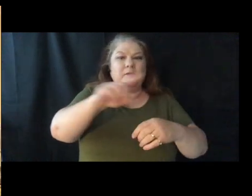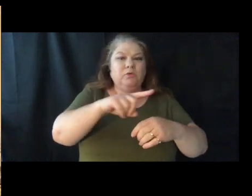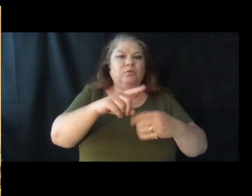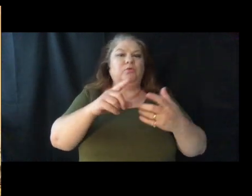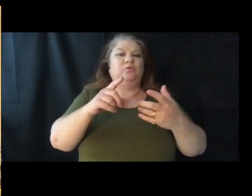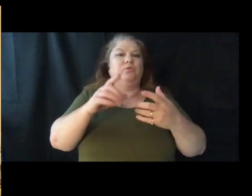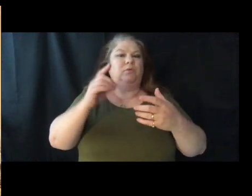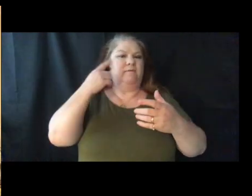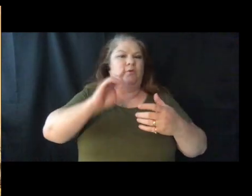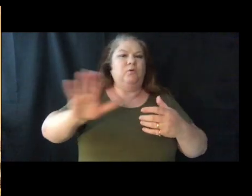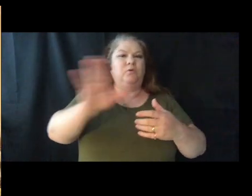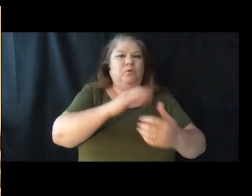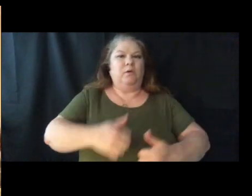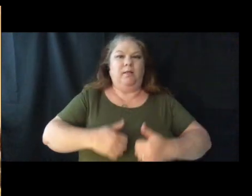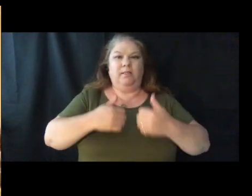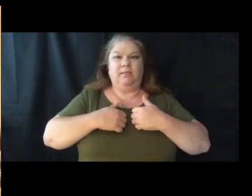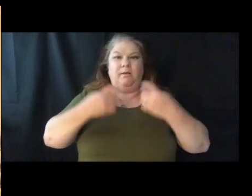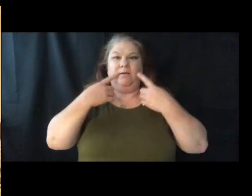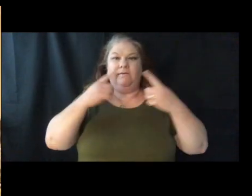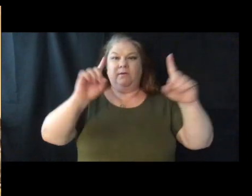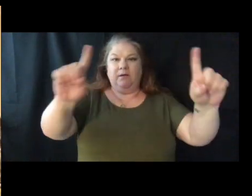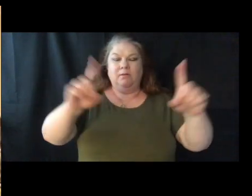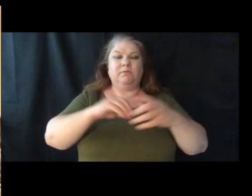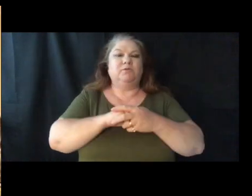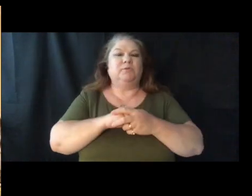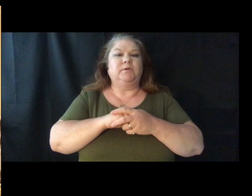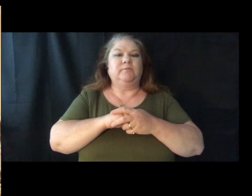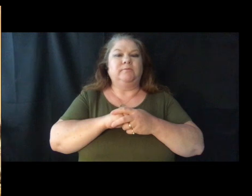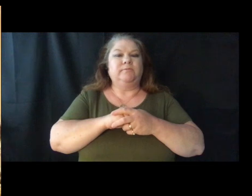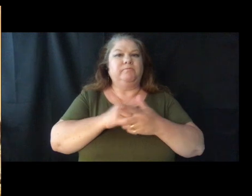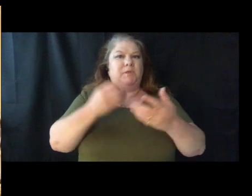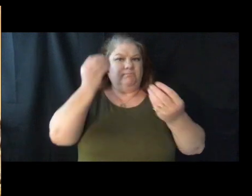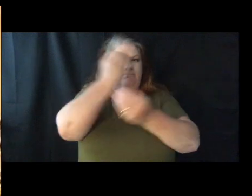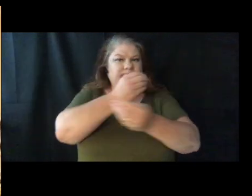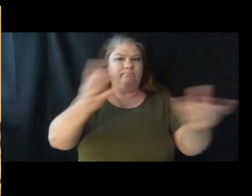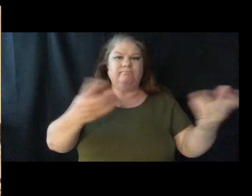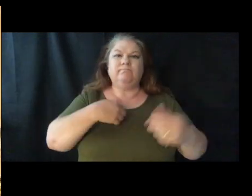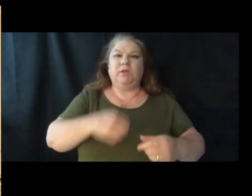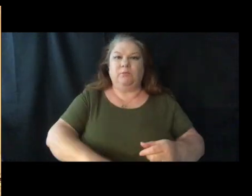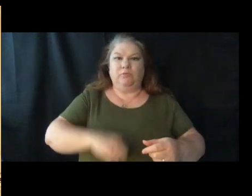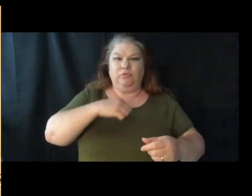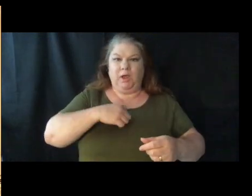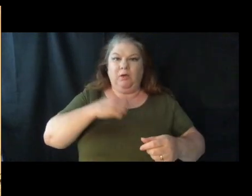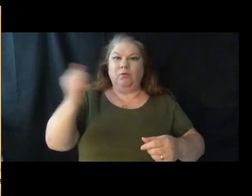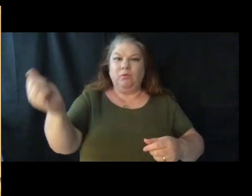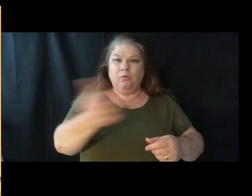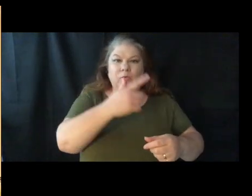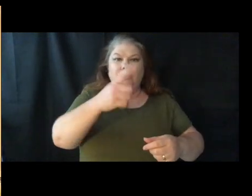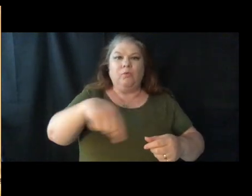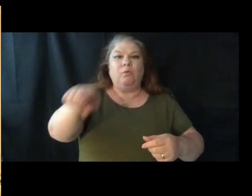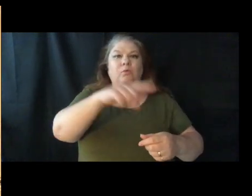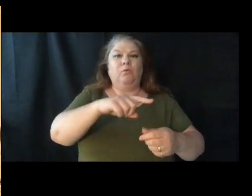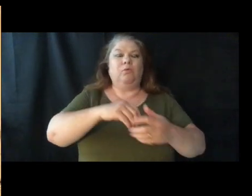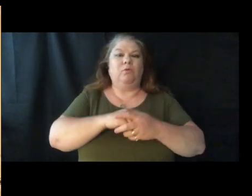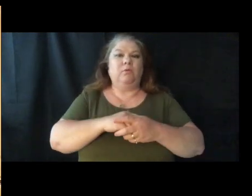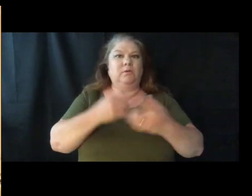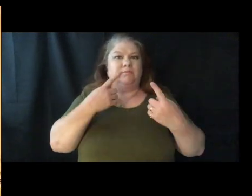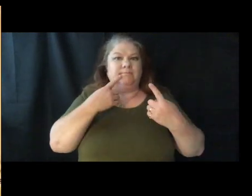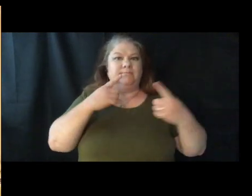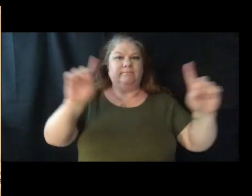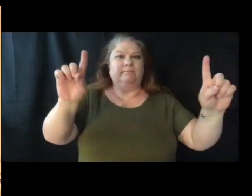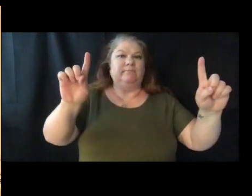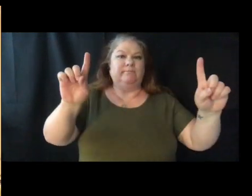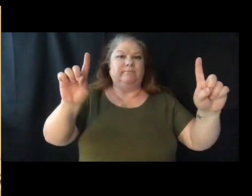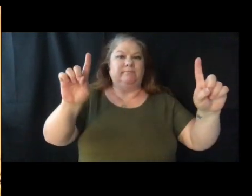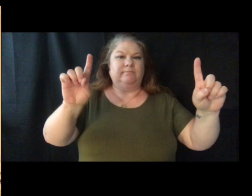for any of your life accomplishments. I cannot tell you how proud I am of each and every one of you.